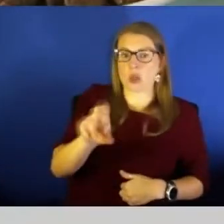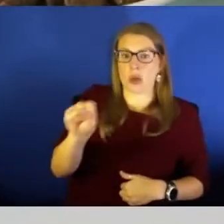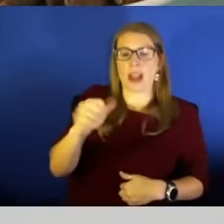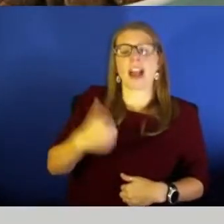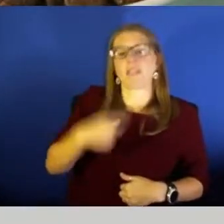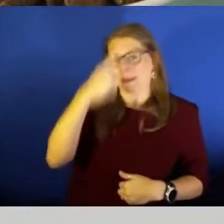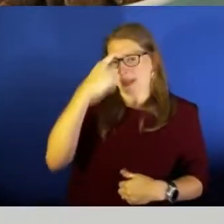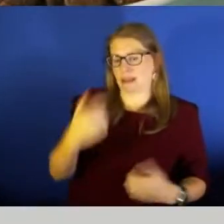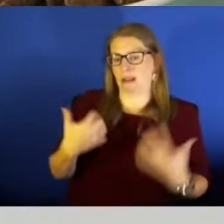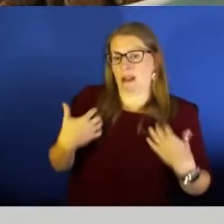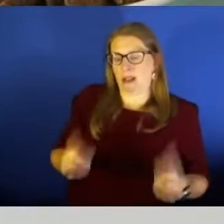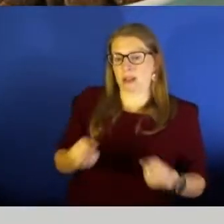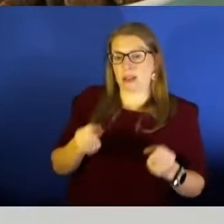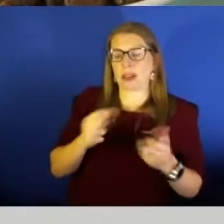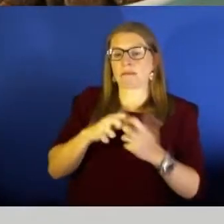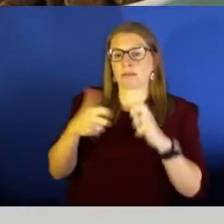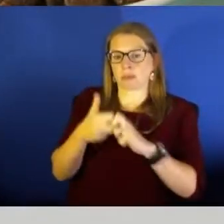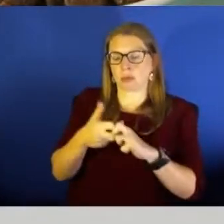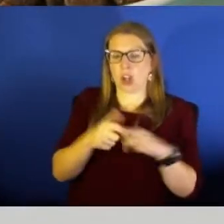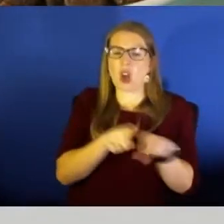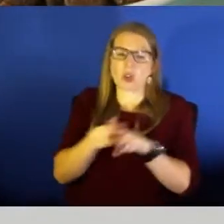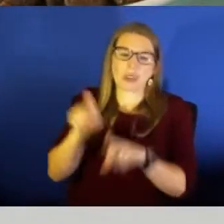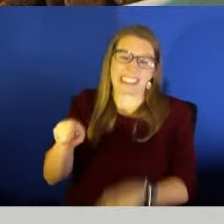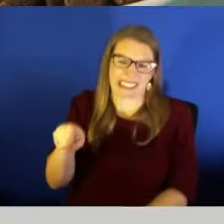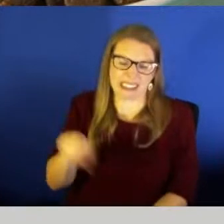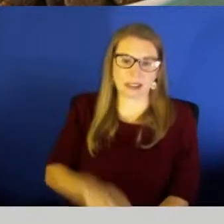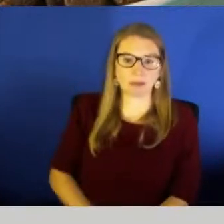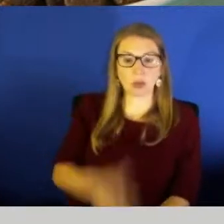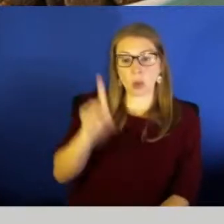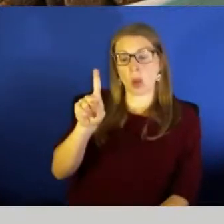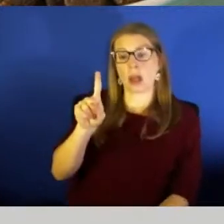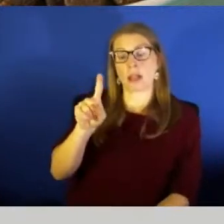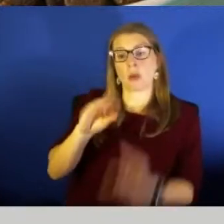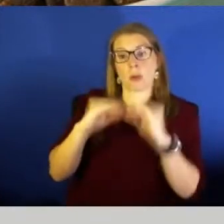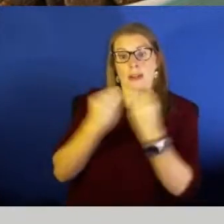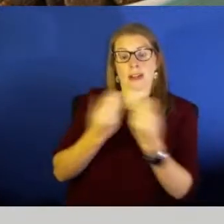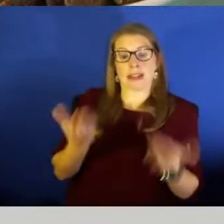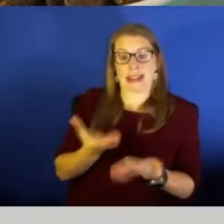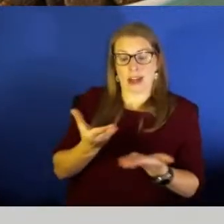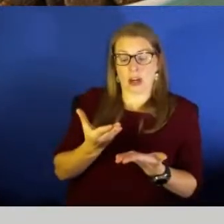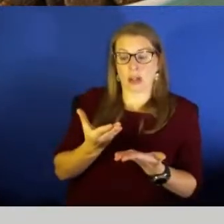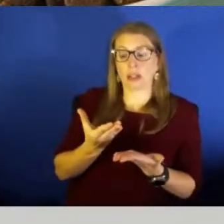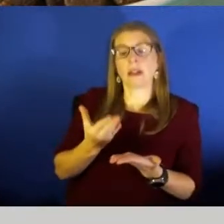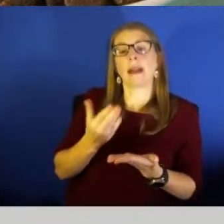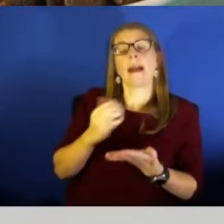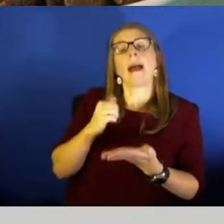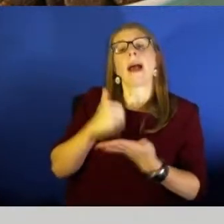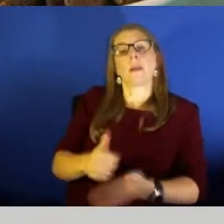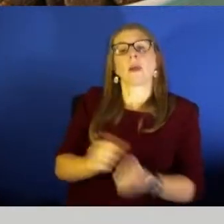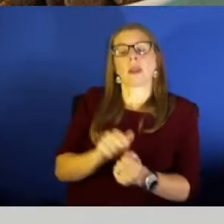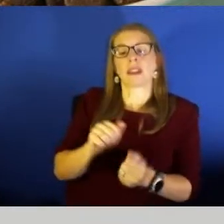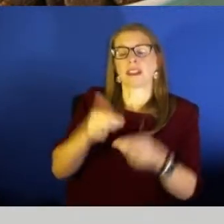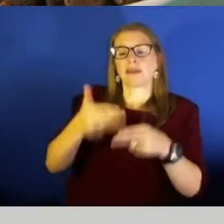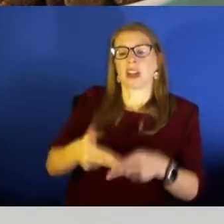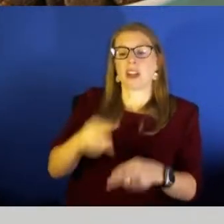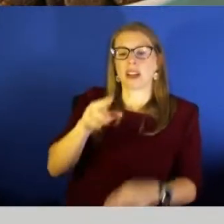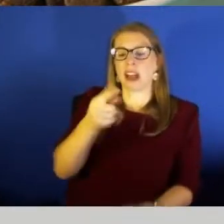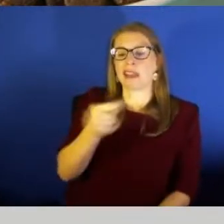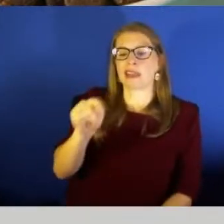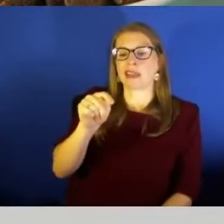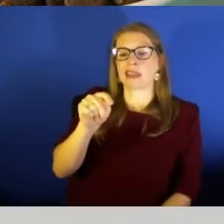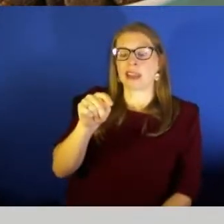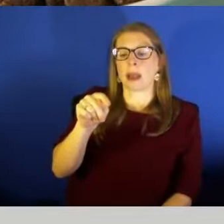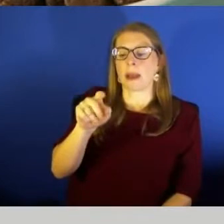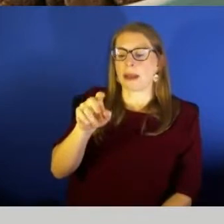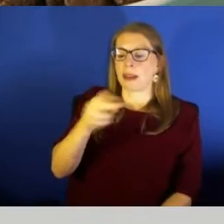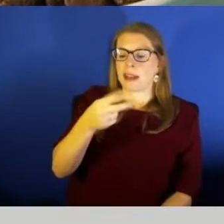health issues and needs. And so one of the organizations here in our area helping with that is the Battle Within. And I want to introduce you to two gentlemen who